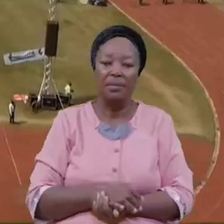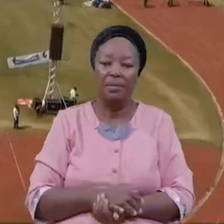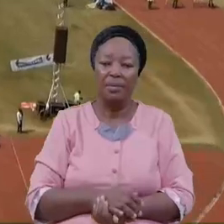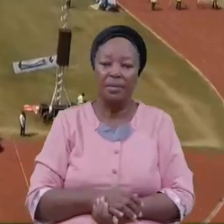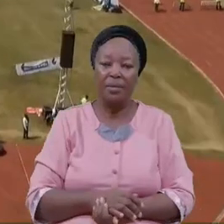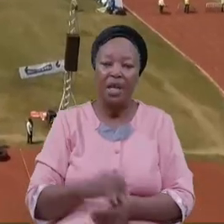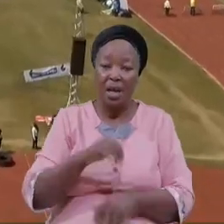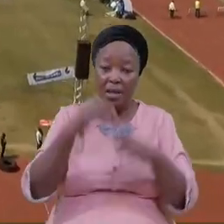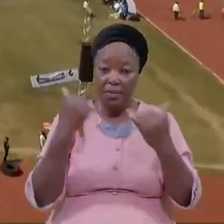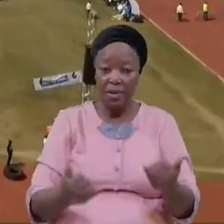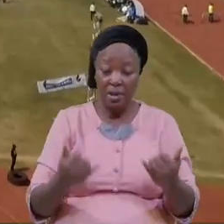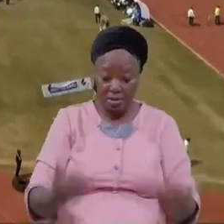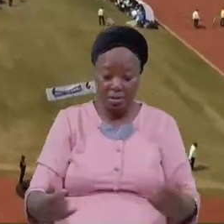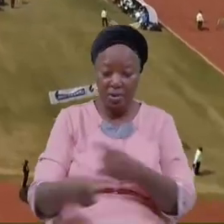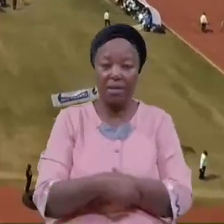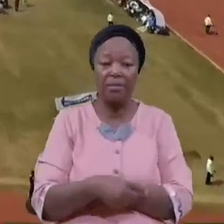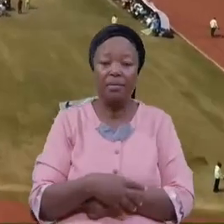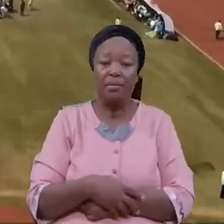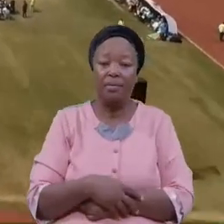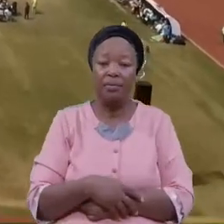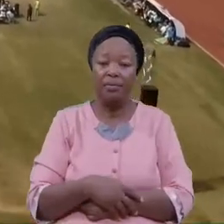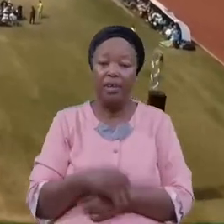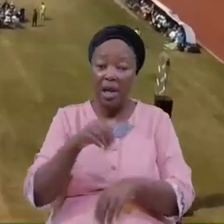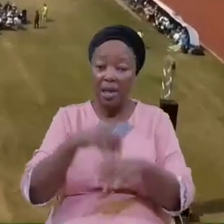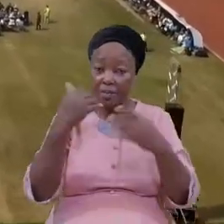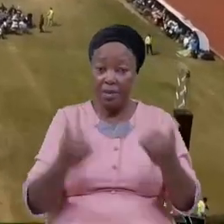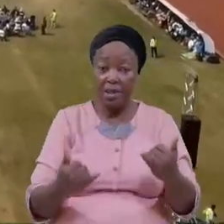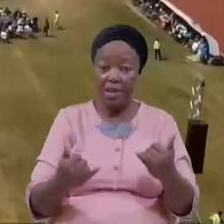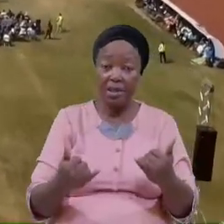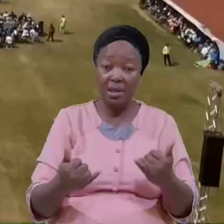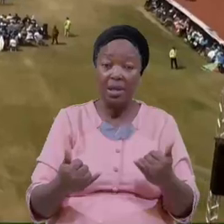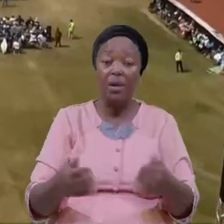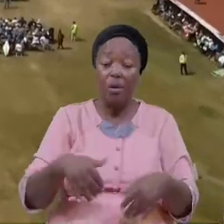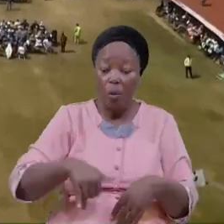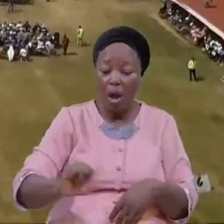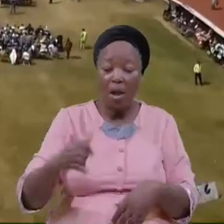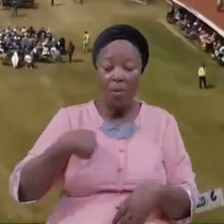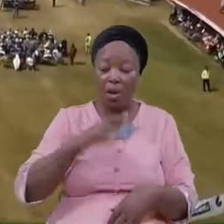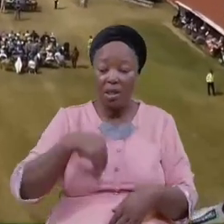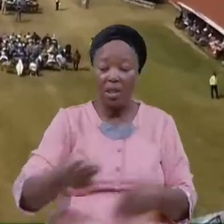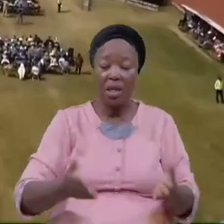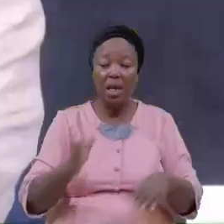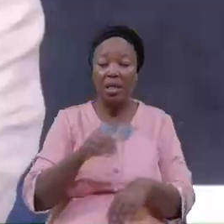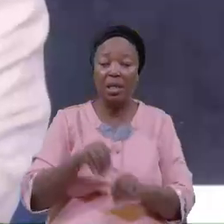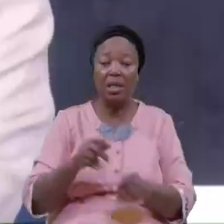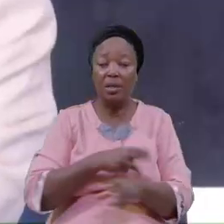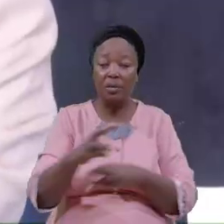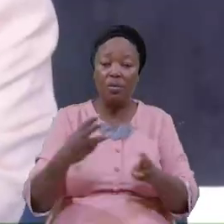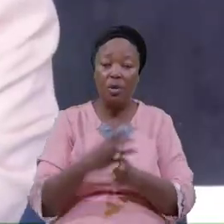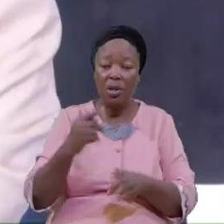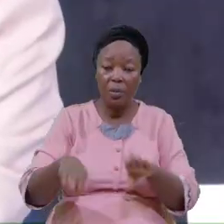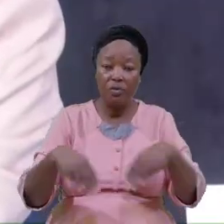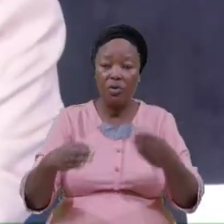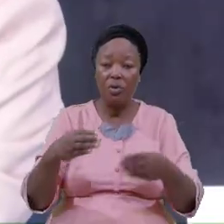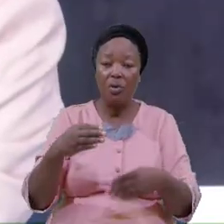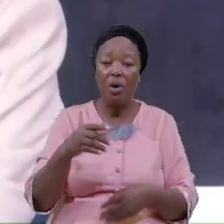today. Au présent, while we're still here in the world, the provision of a pure heart. La provision